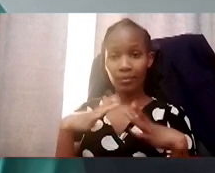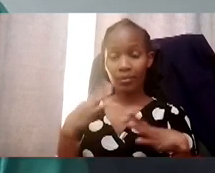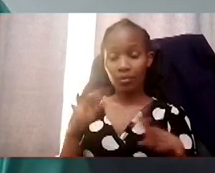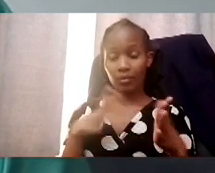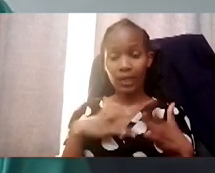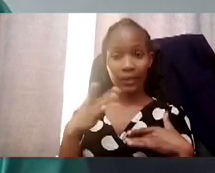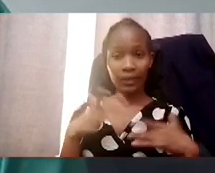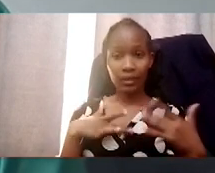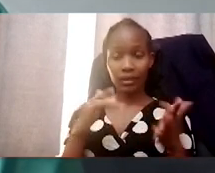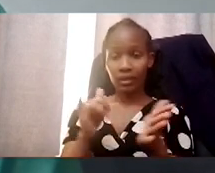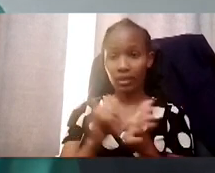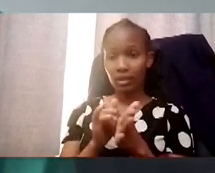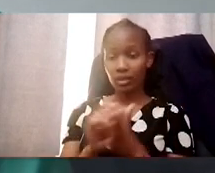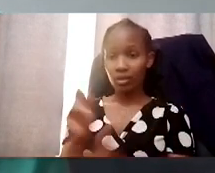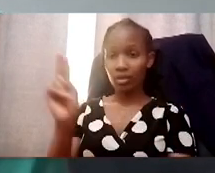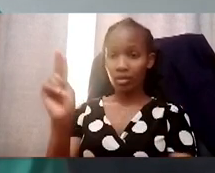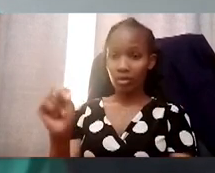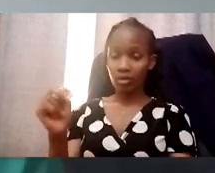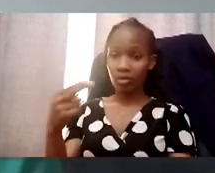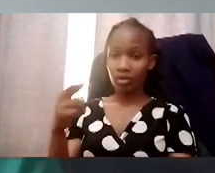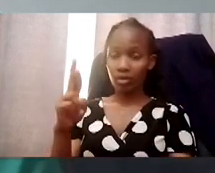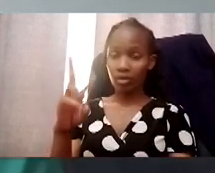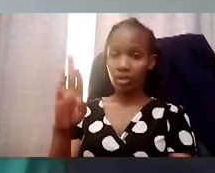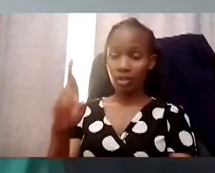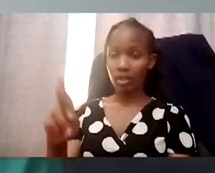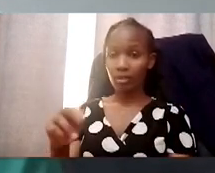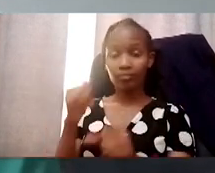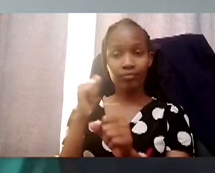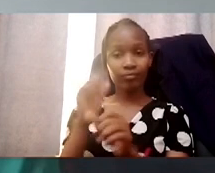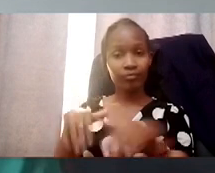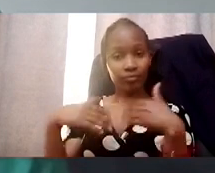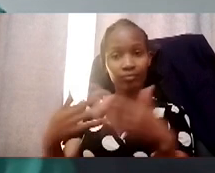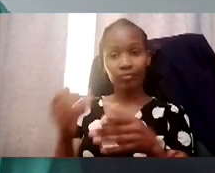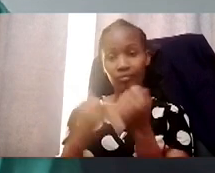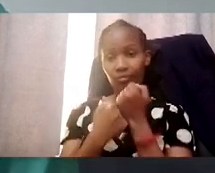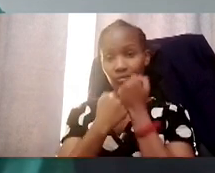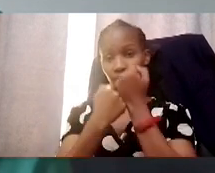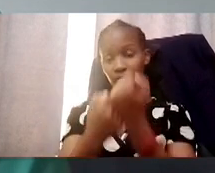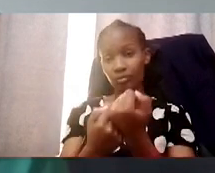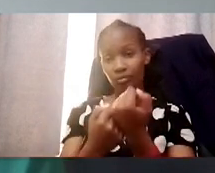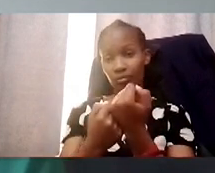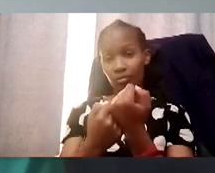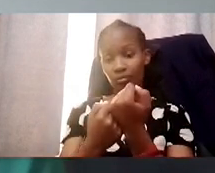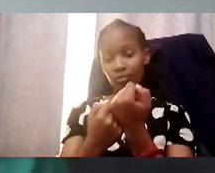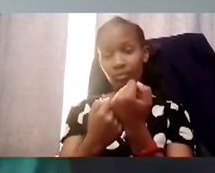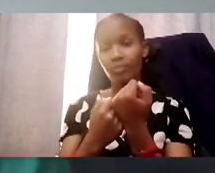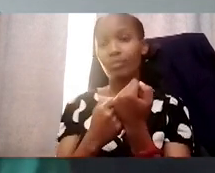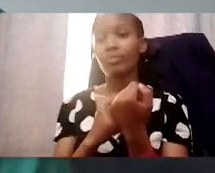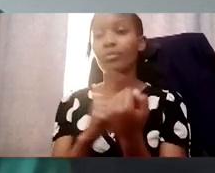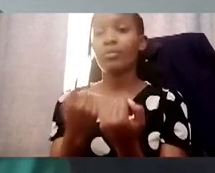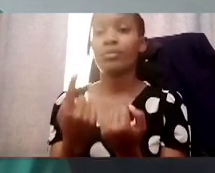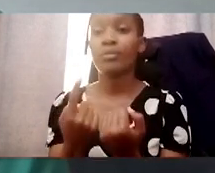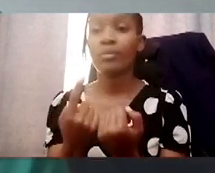that UNHCR is mandated to support. Mm-hmm. So, of course, refugees is one group. Asylum seekers is